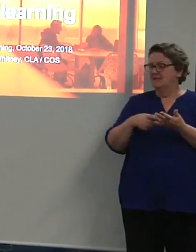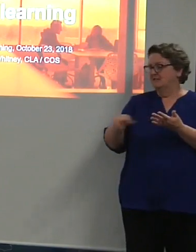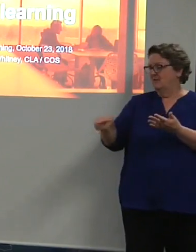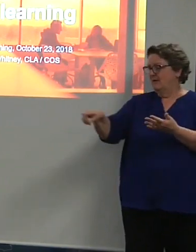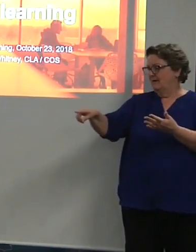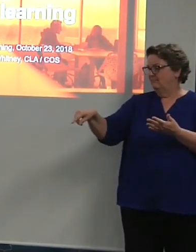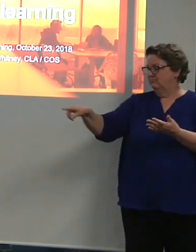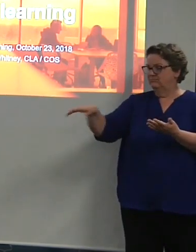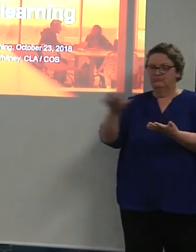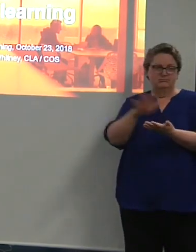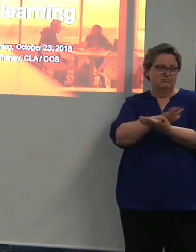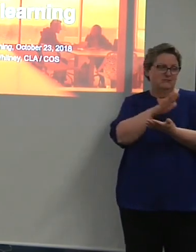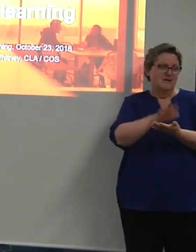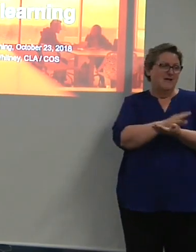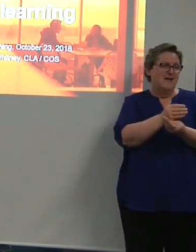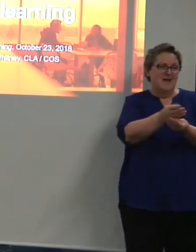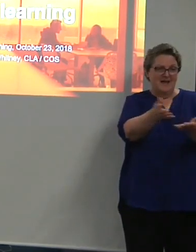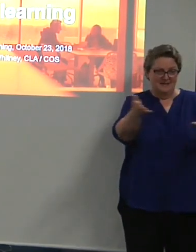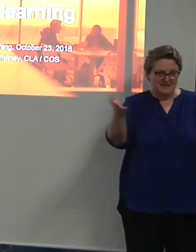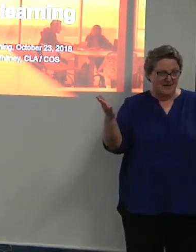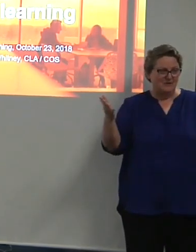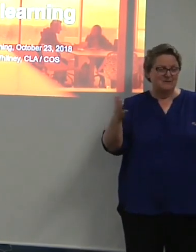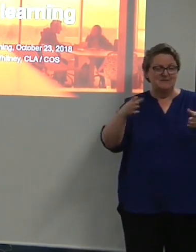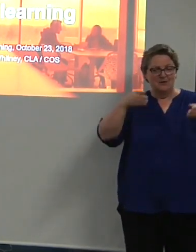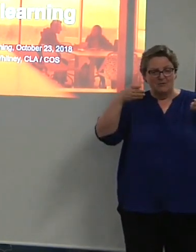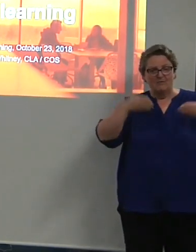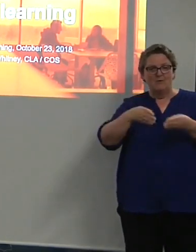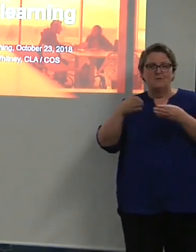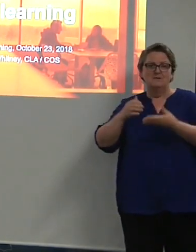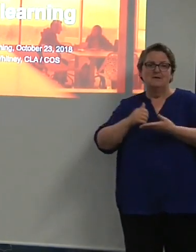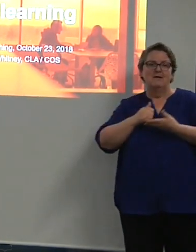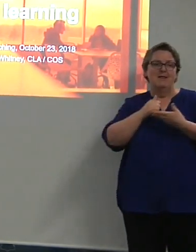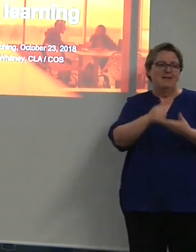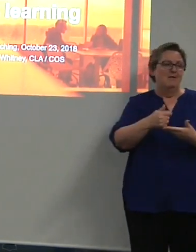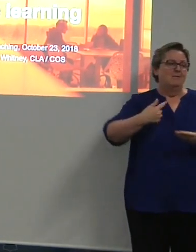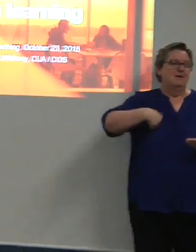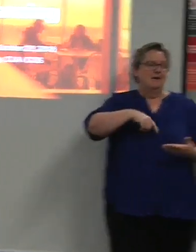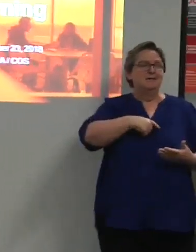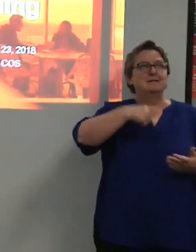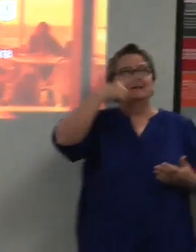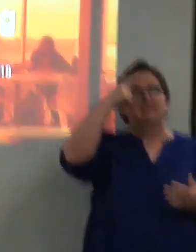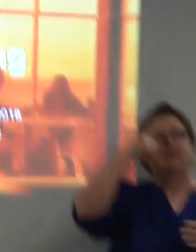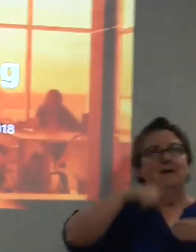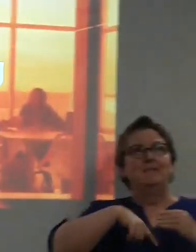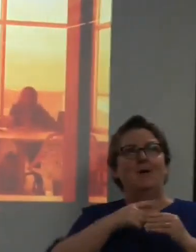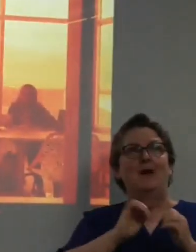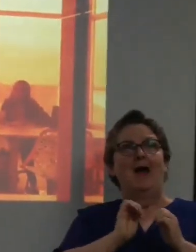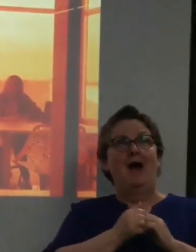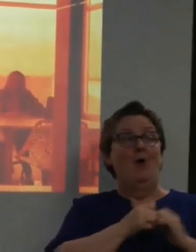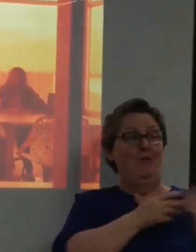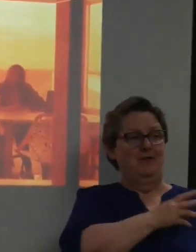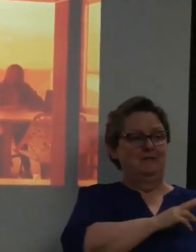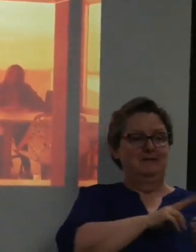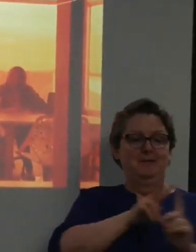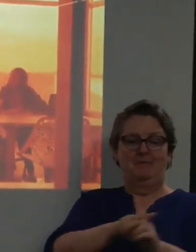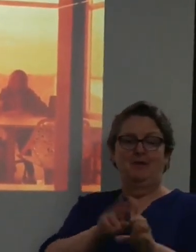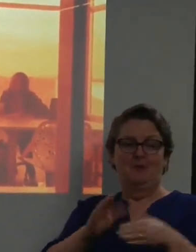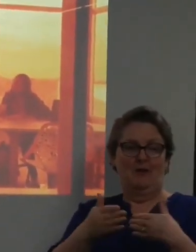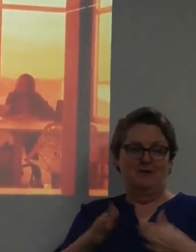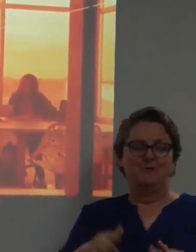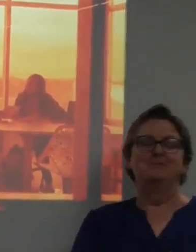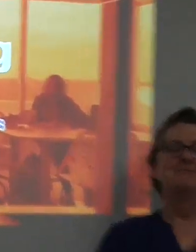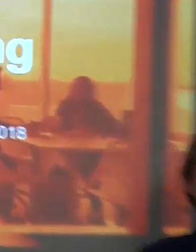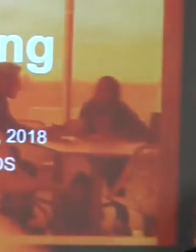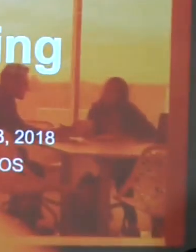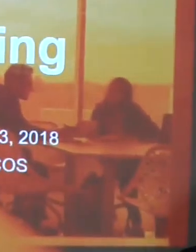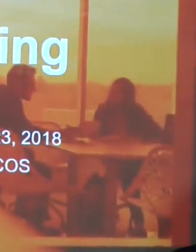that I can also send out as links after that are really focused on helping teachers think about how they might put this into their classroom. So yes, I did want to mention